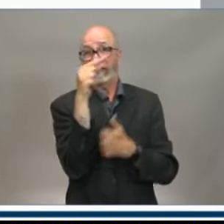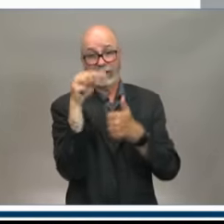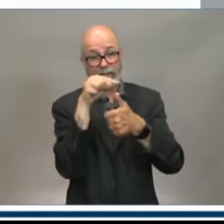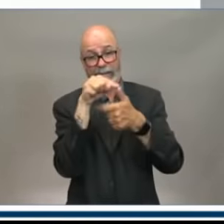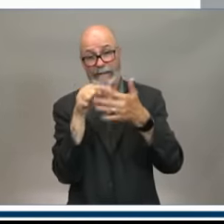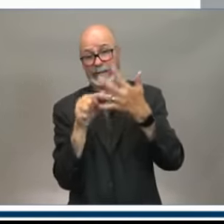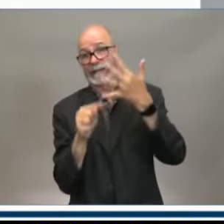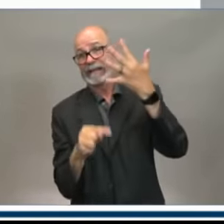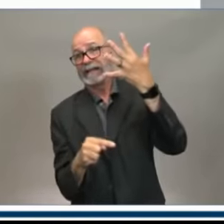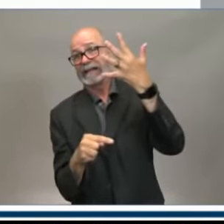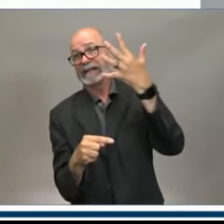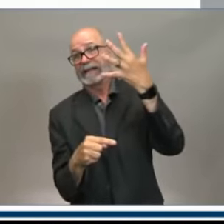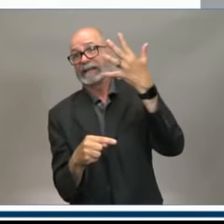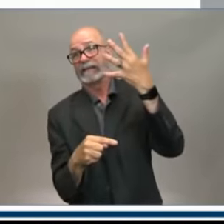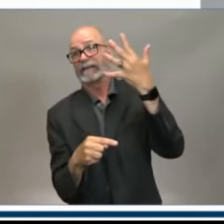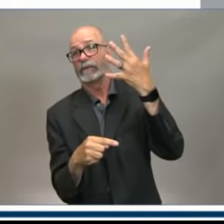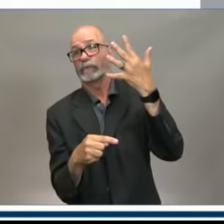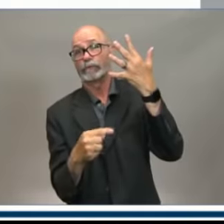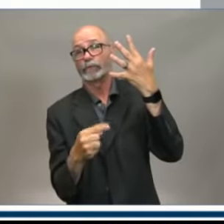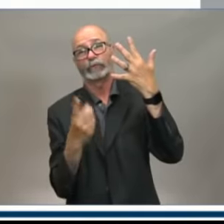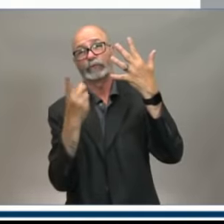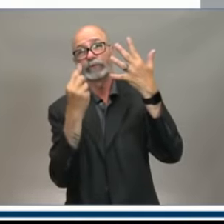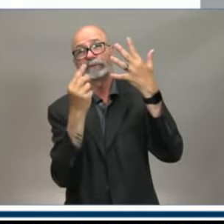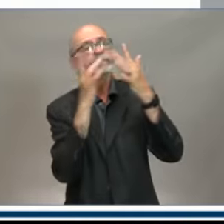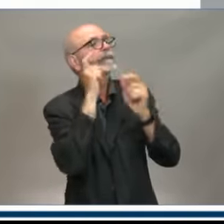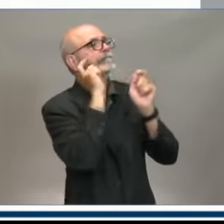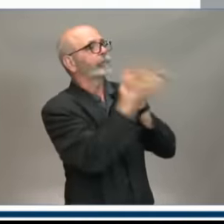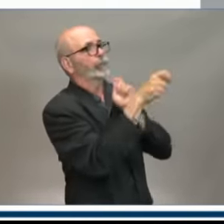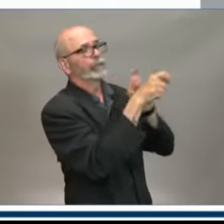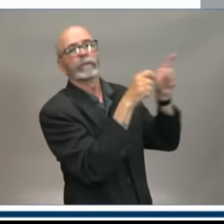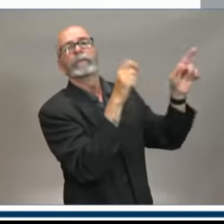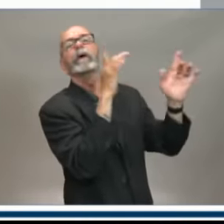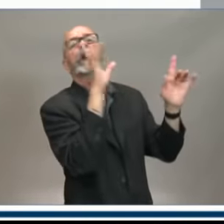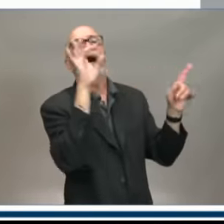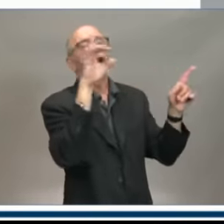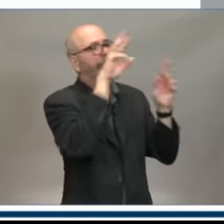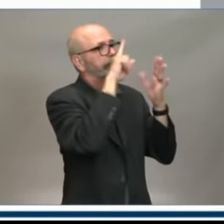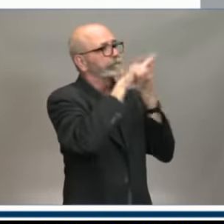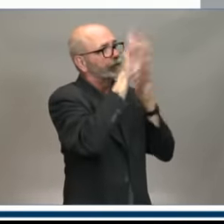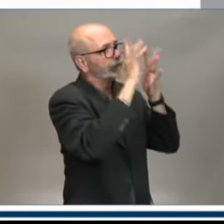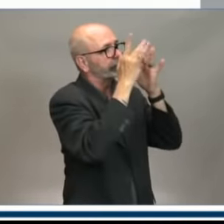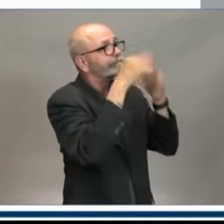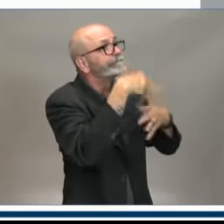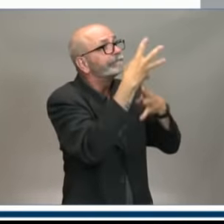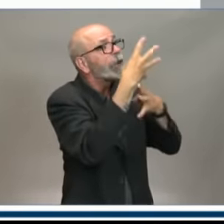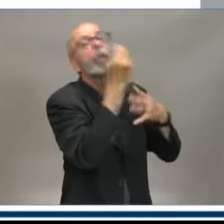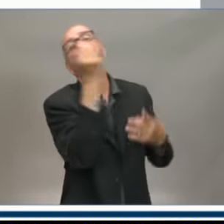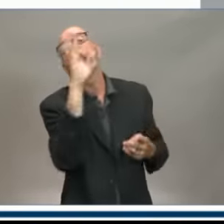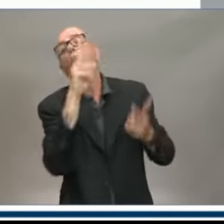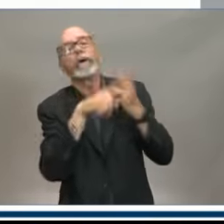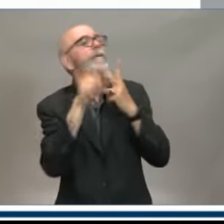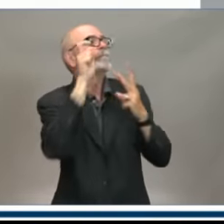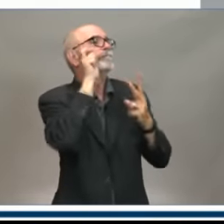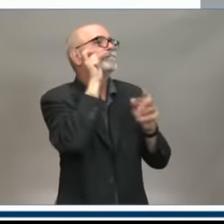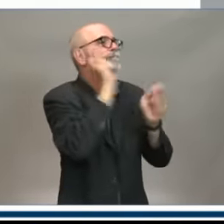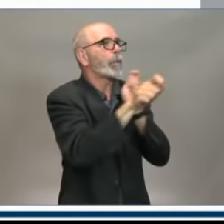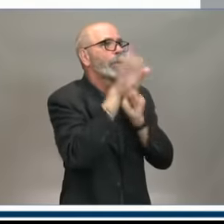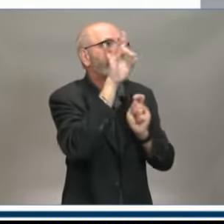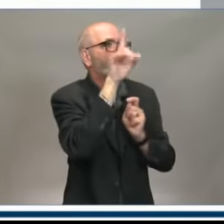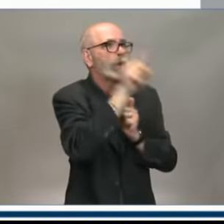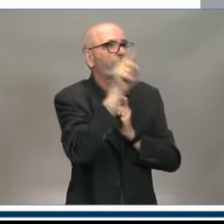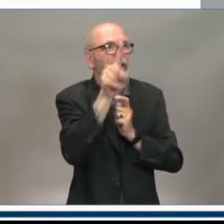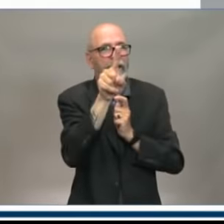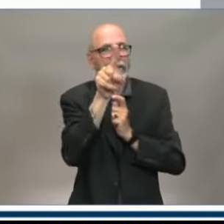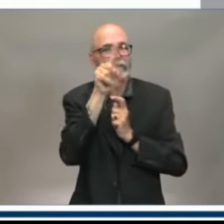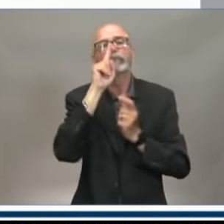contact 811 to go through the online assessment, if possible. If not, calling 811, and then you'll get further